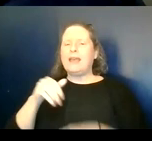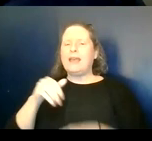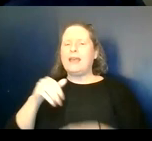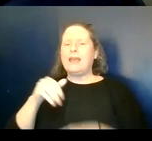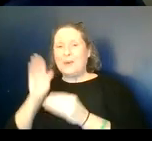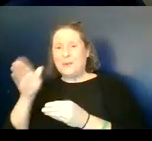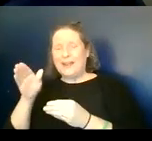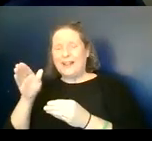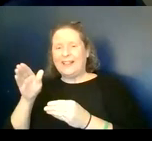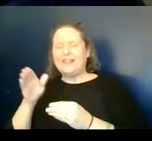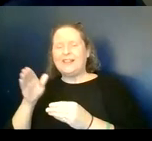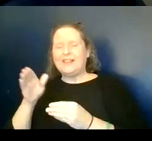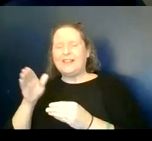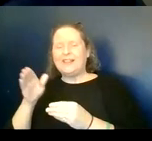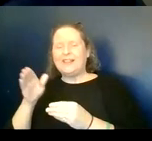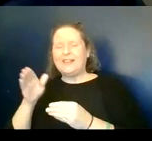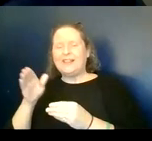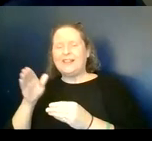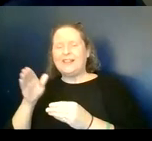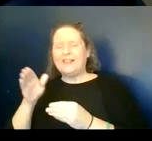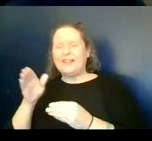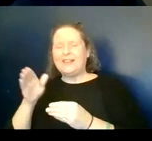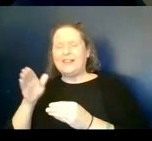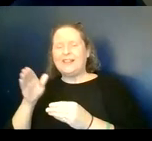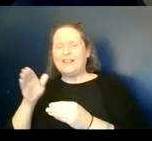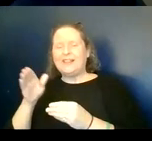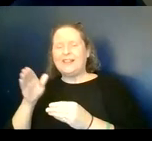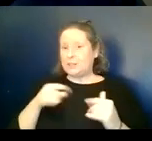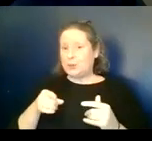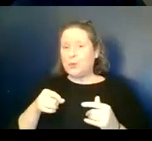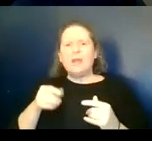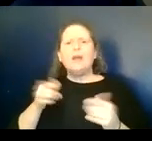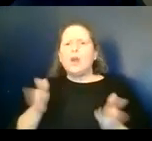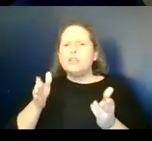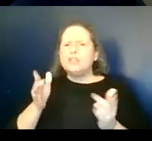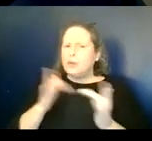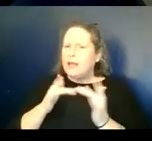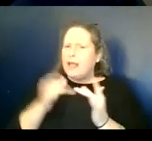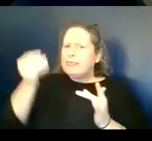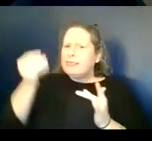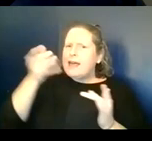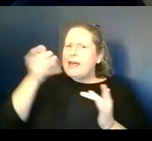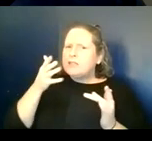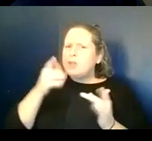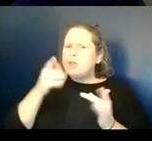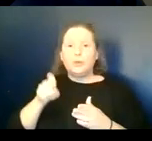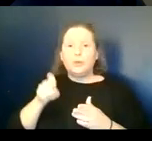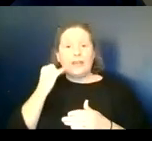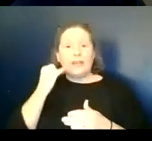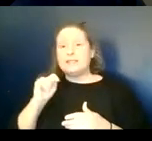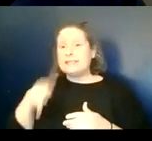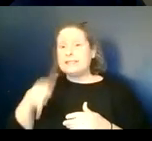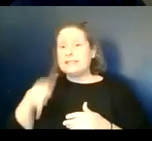beneficial to you. And we encourage you to reach out to us and tell us what else you need. If it's certain tips and tricks or